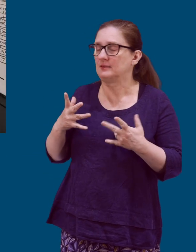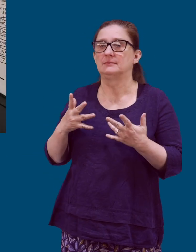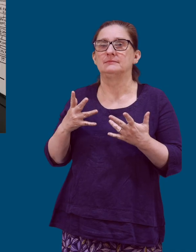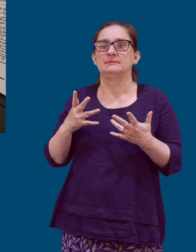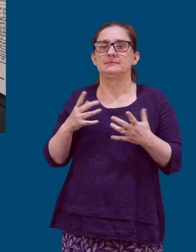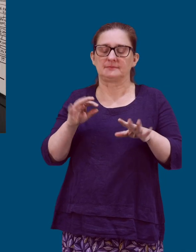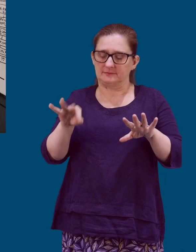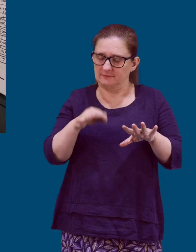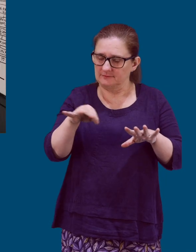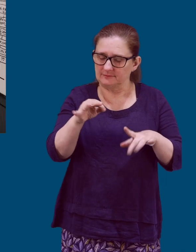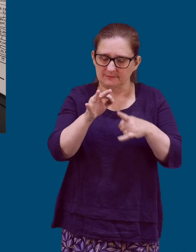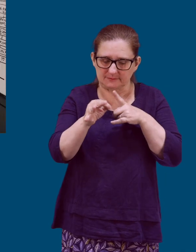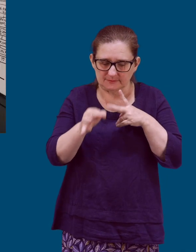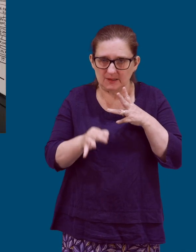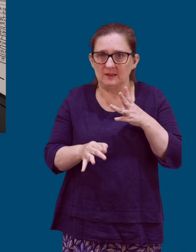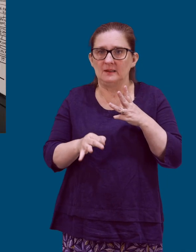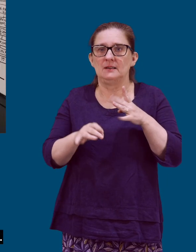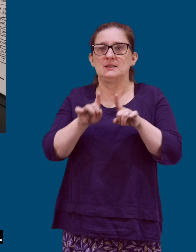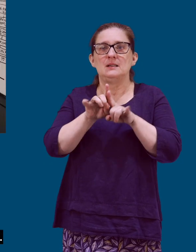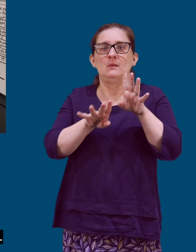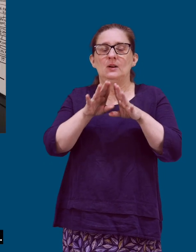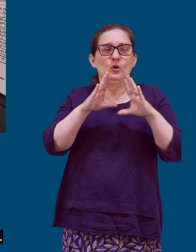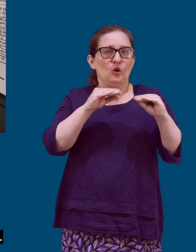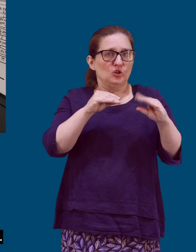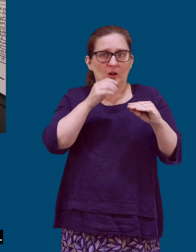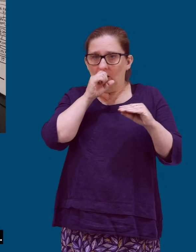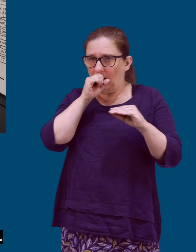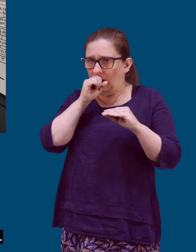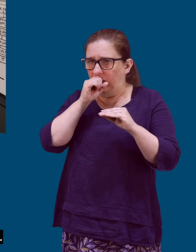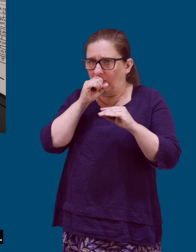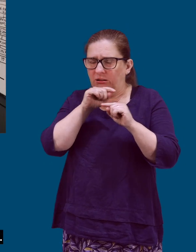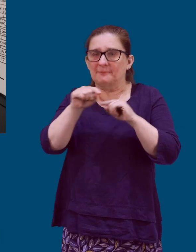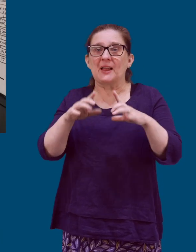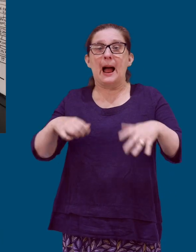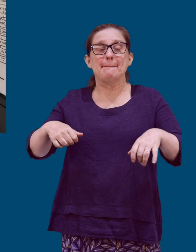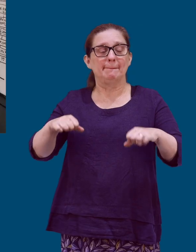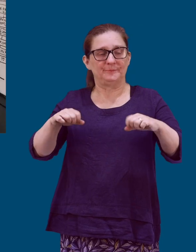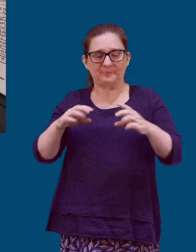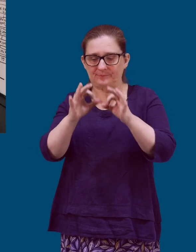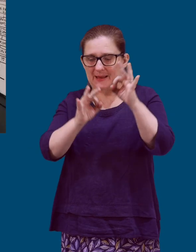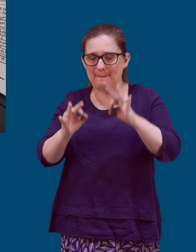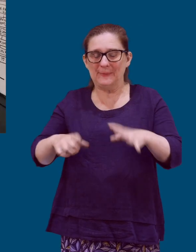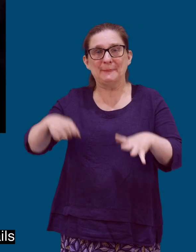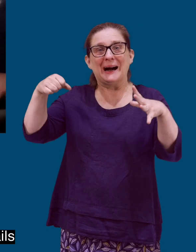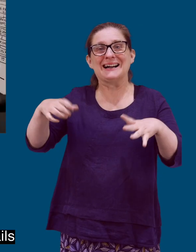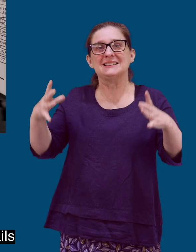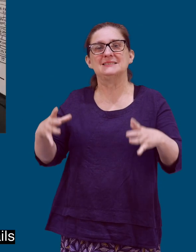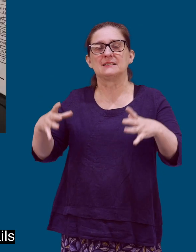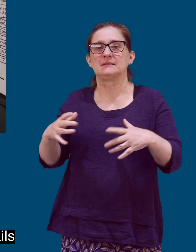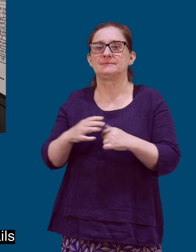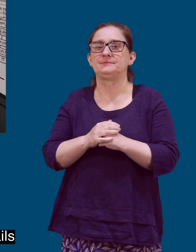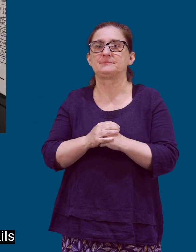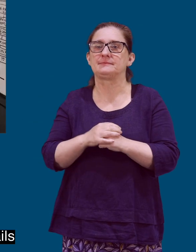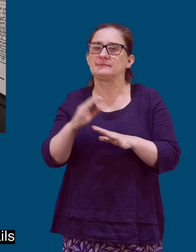is embroidered with details similar to the cushions and benches from beanbags. It is the work of many hands and body